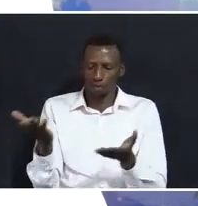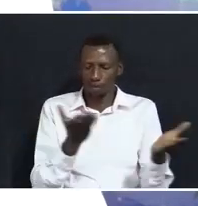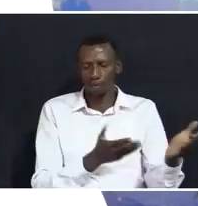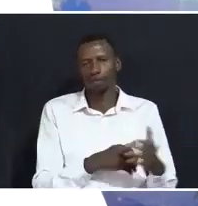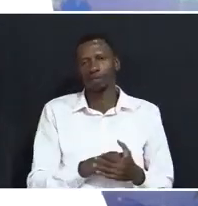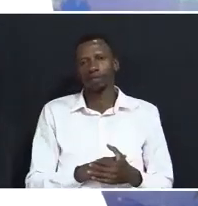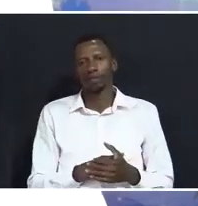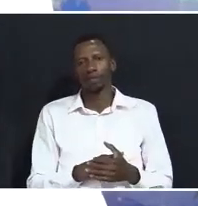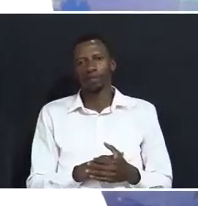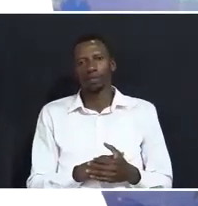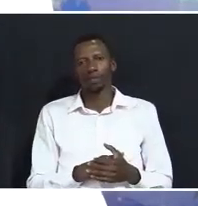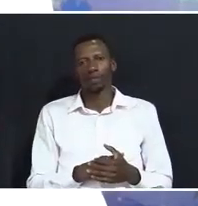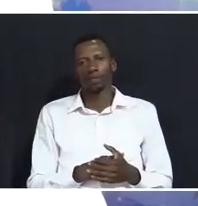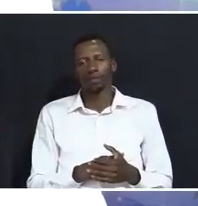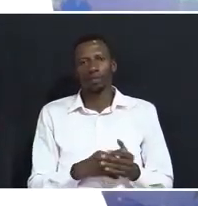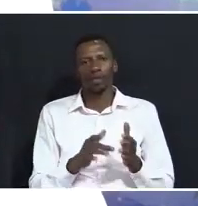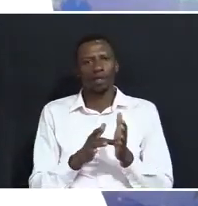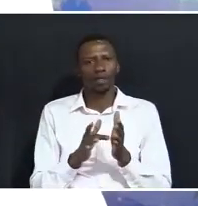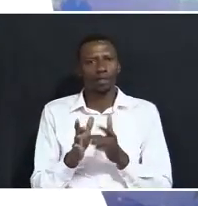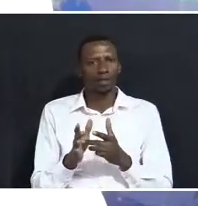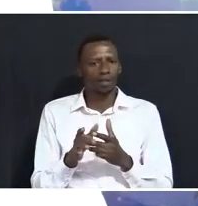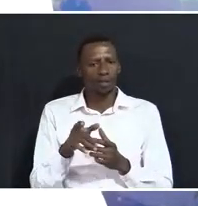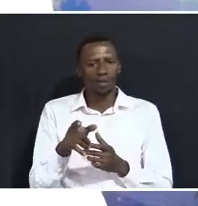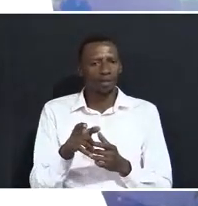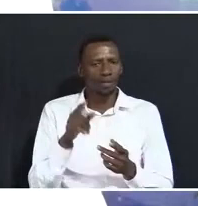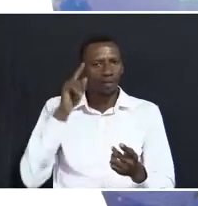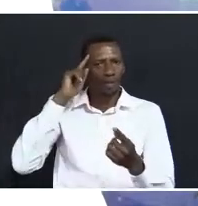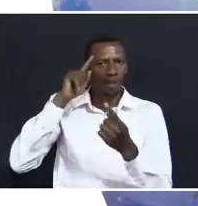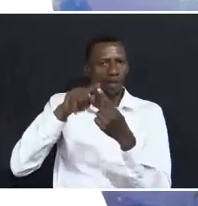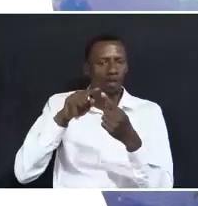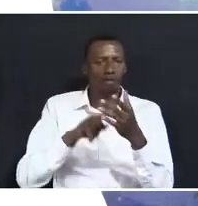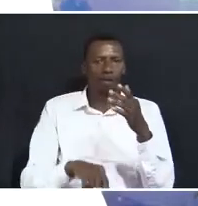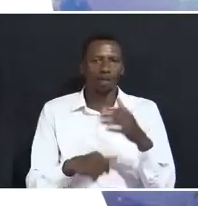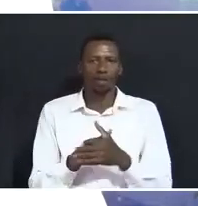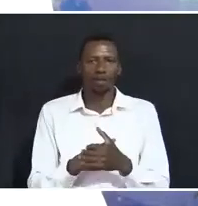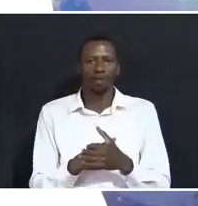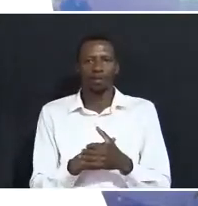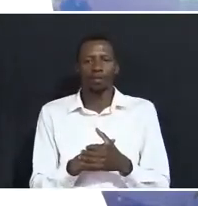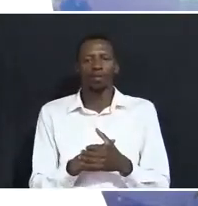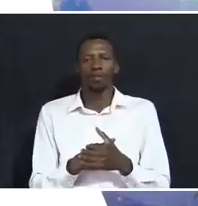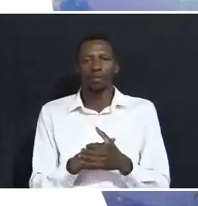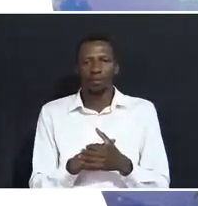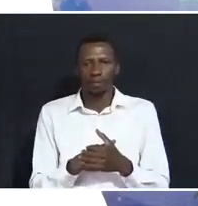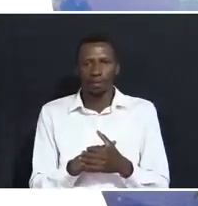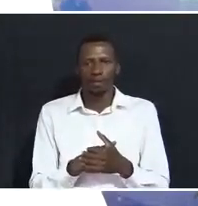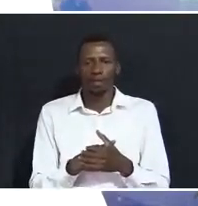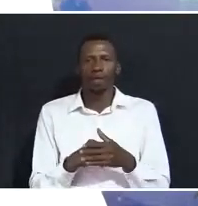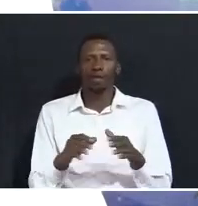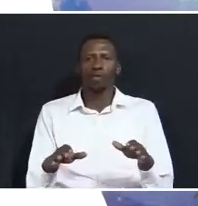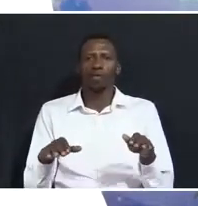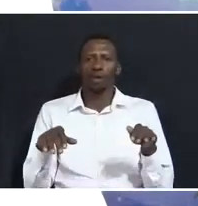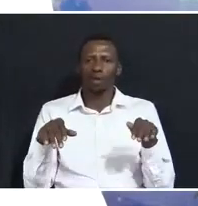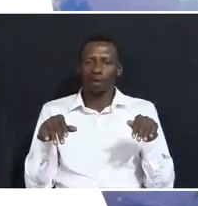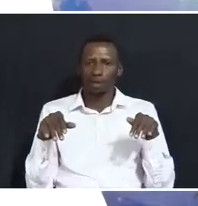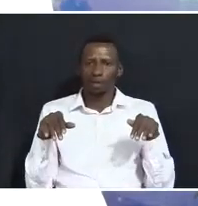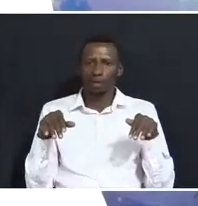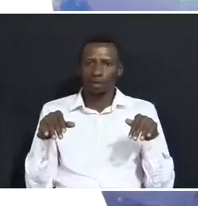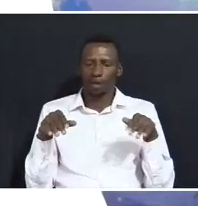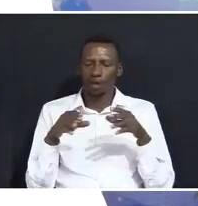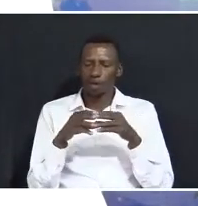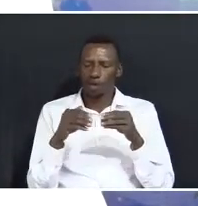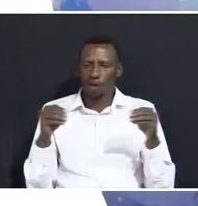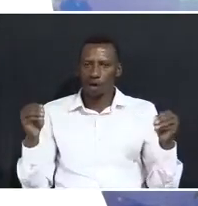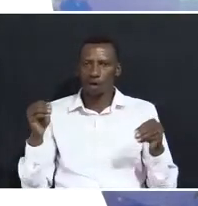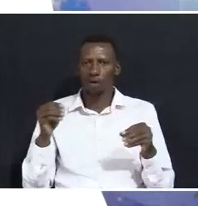What is Jesus up to? He has wanted all this time to be private, and